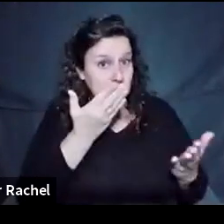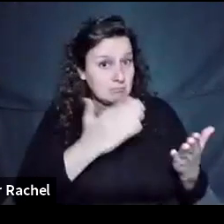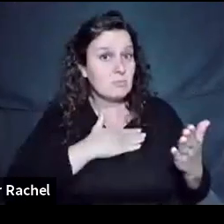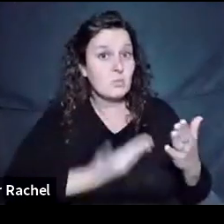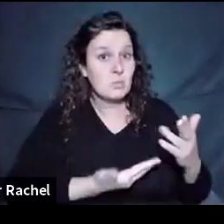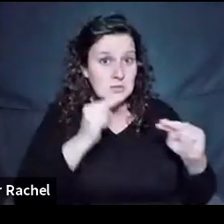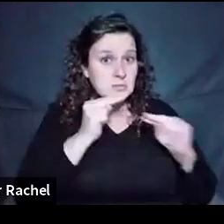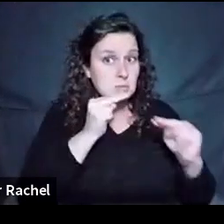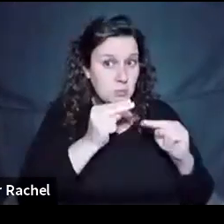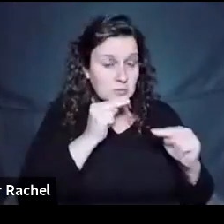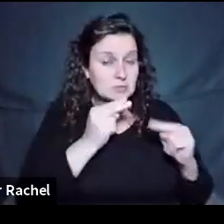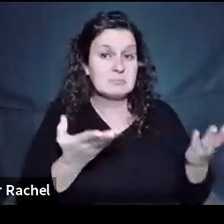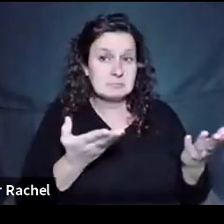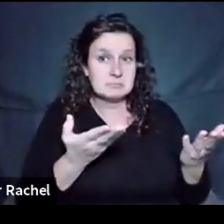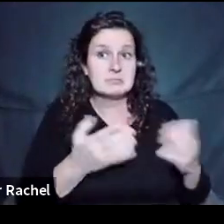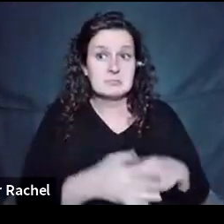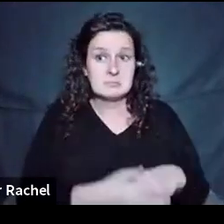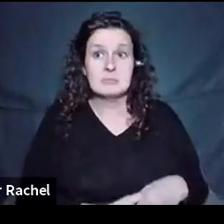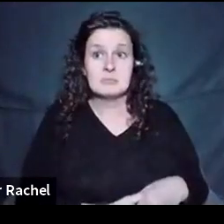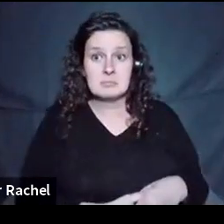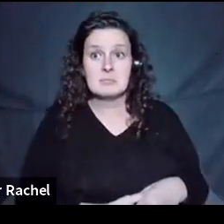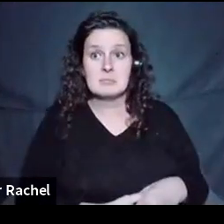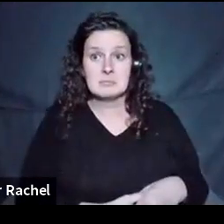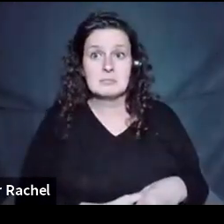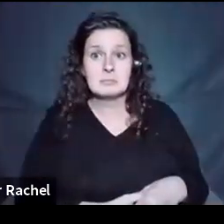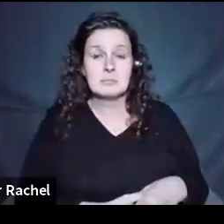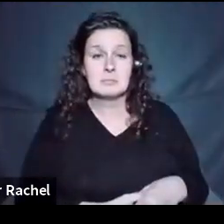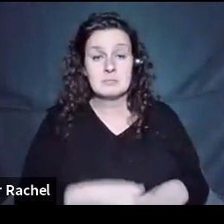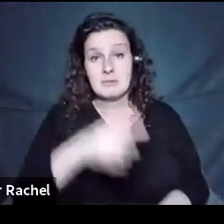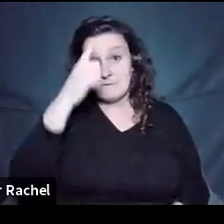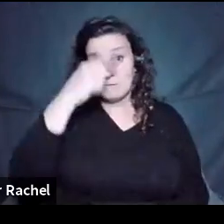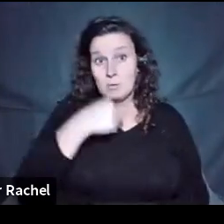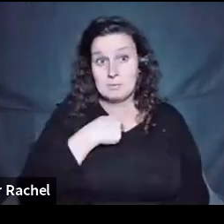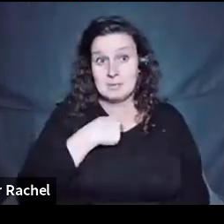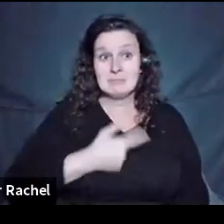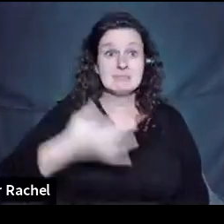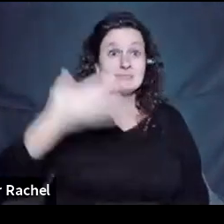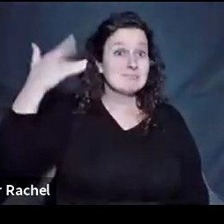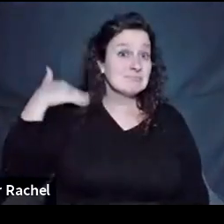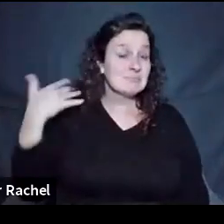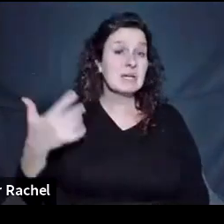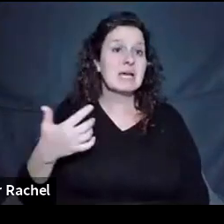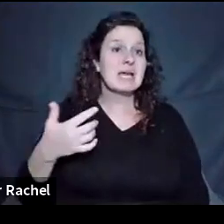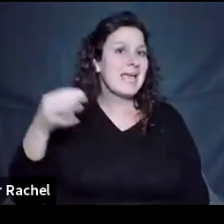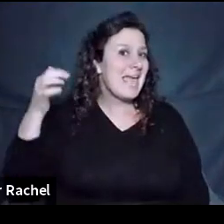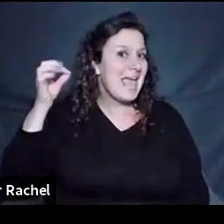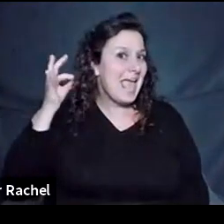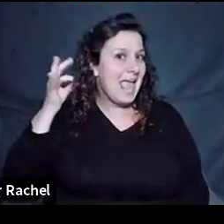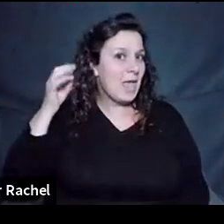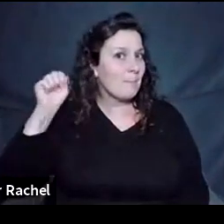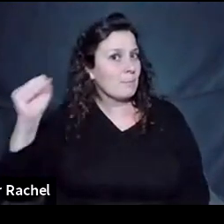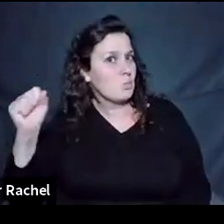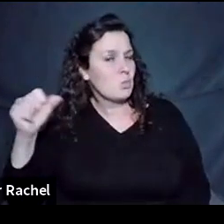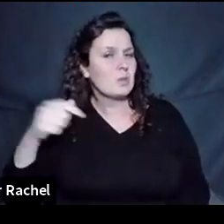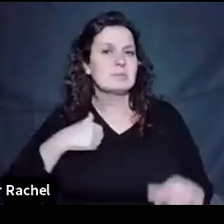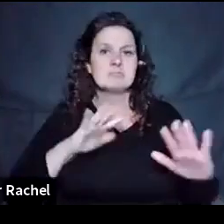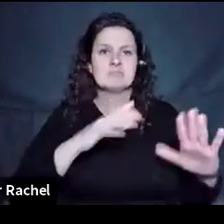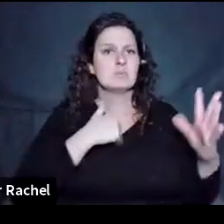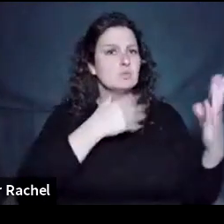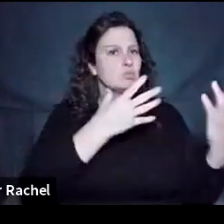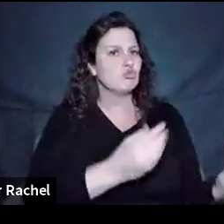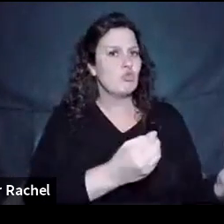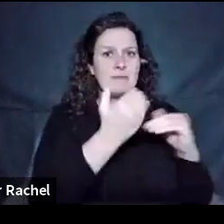negotiate on them. For me, once upon a time, hair pulling used to be a soft limit for